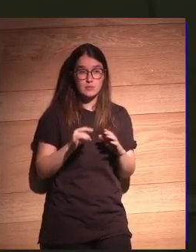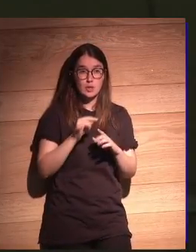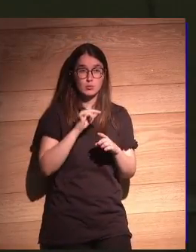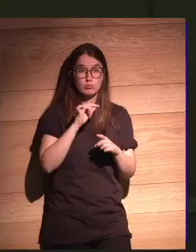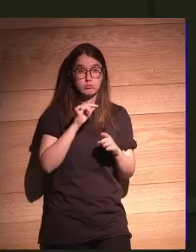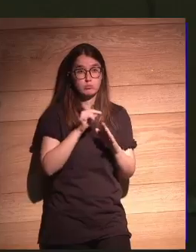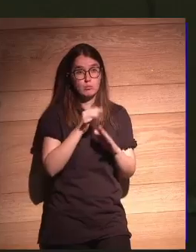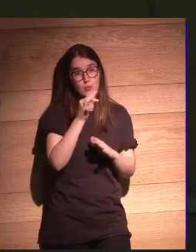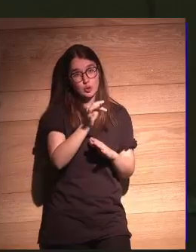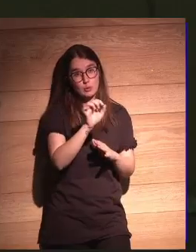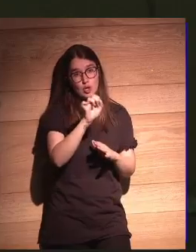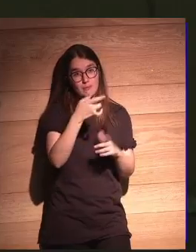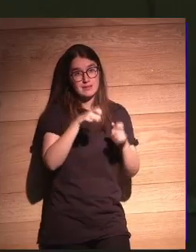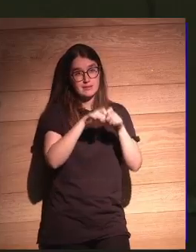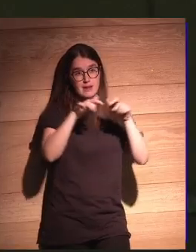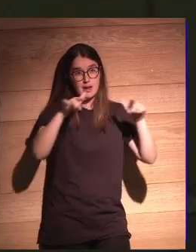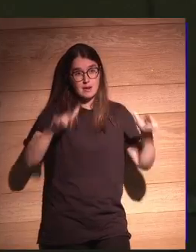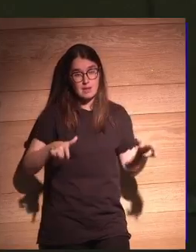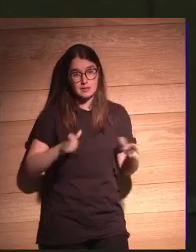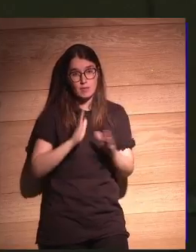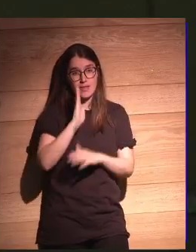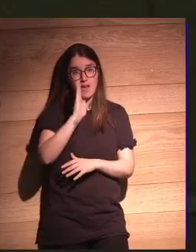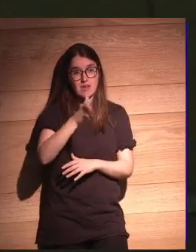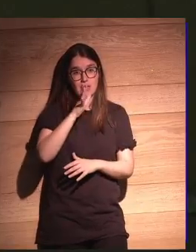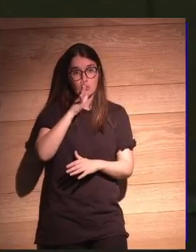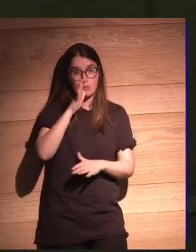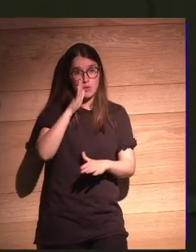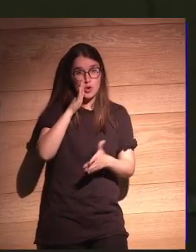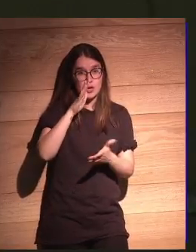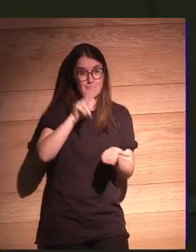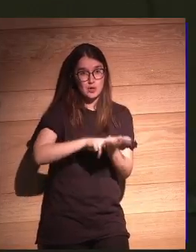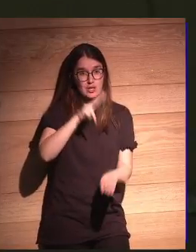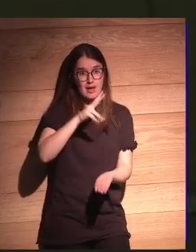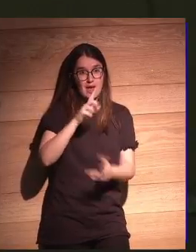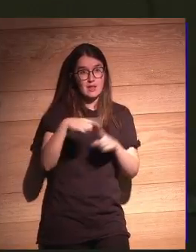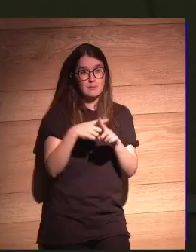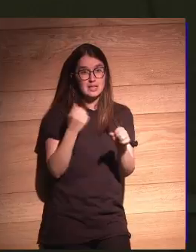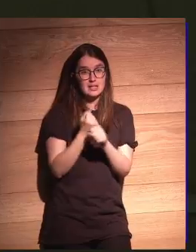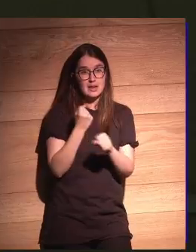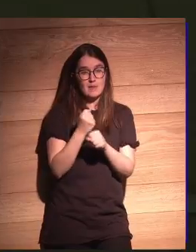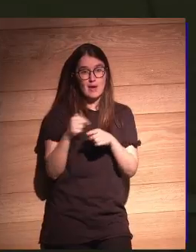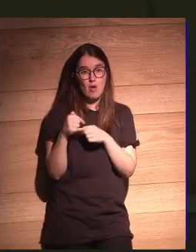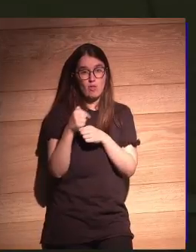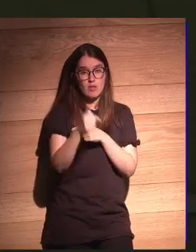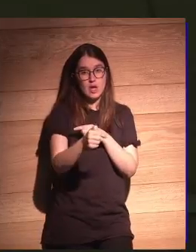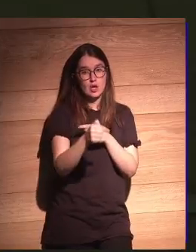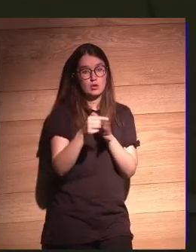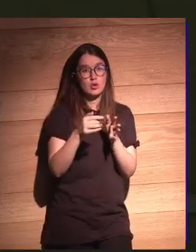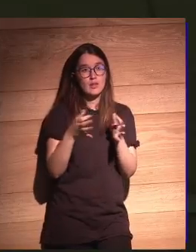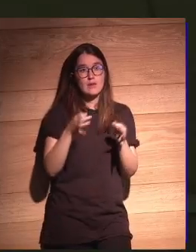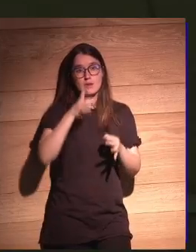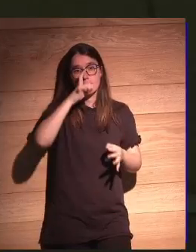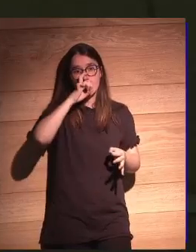is that probably about the most positive aspects about the PA platform, aside from their